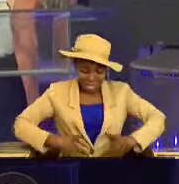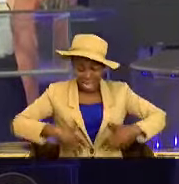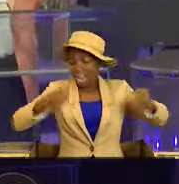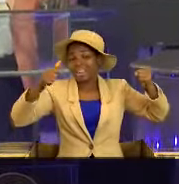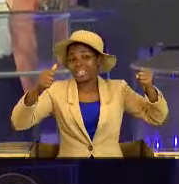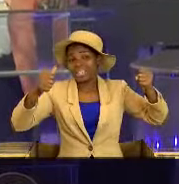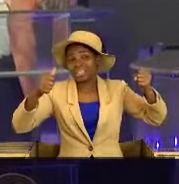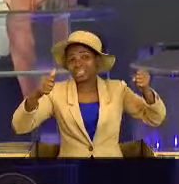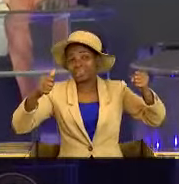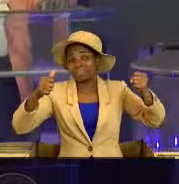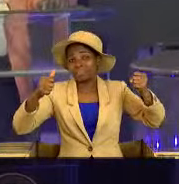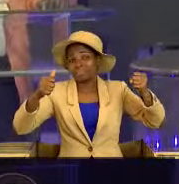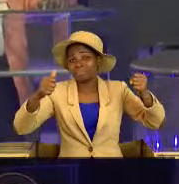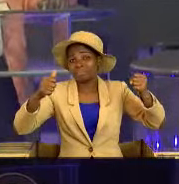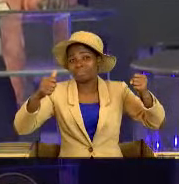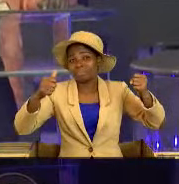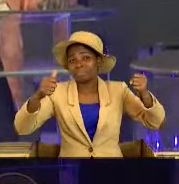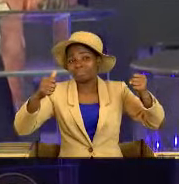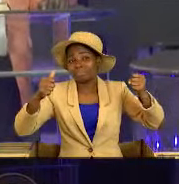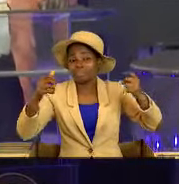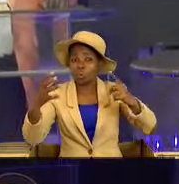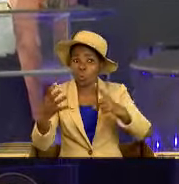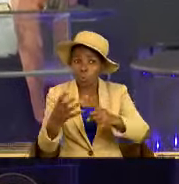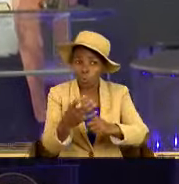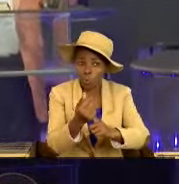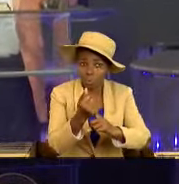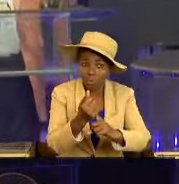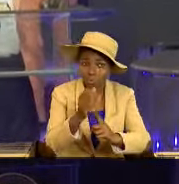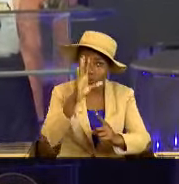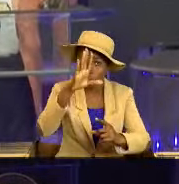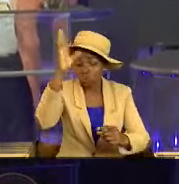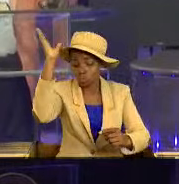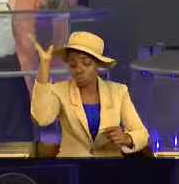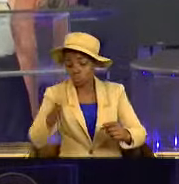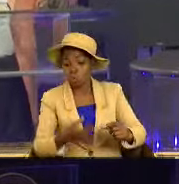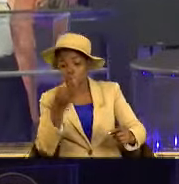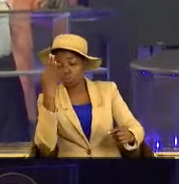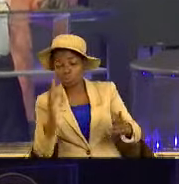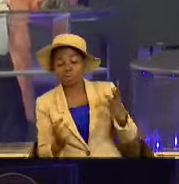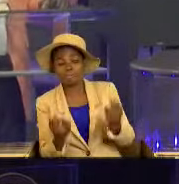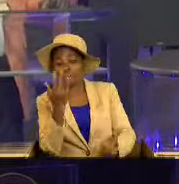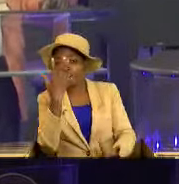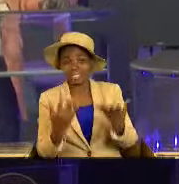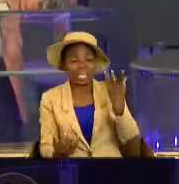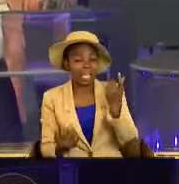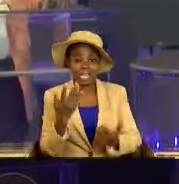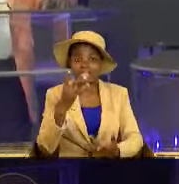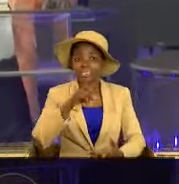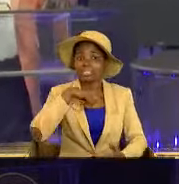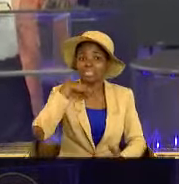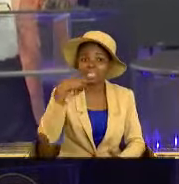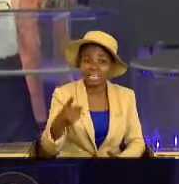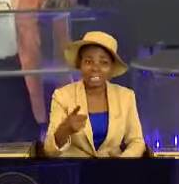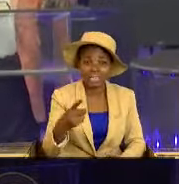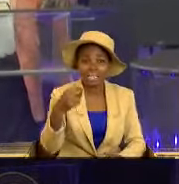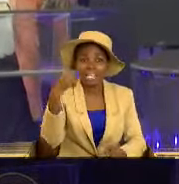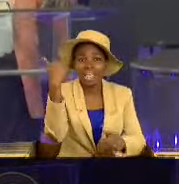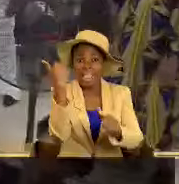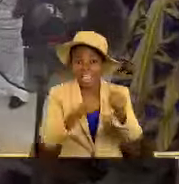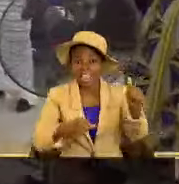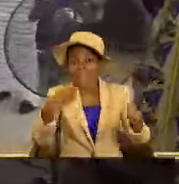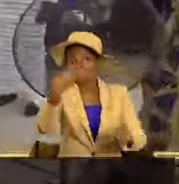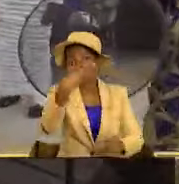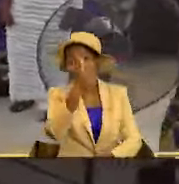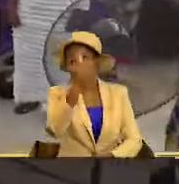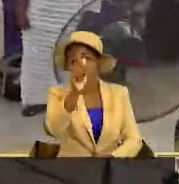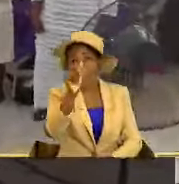aggressive holding your sword of fire say every Hammon and